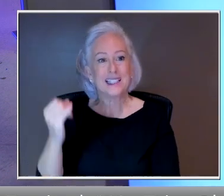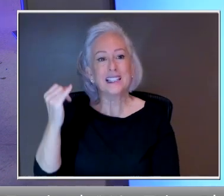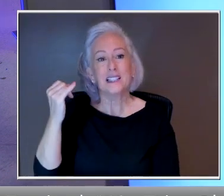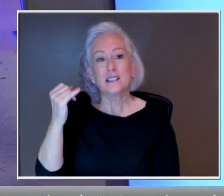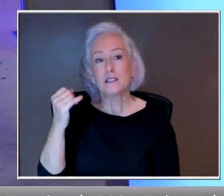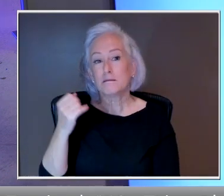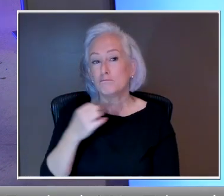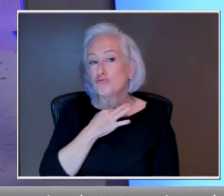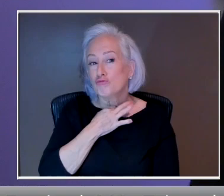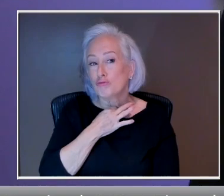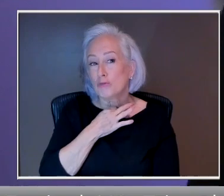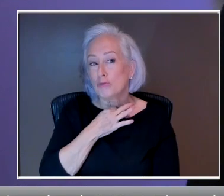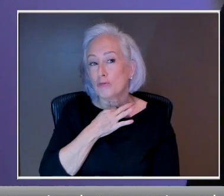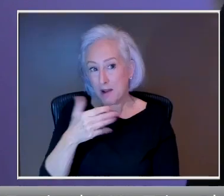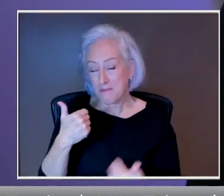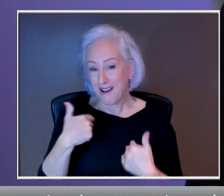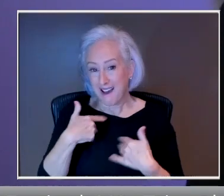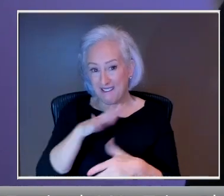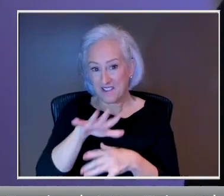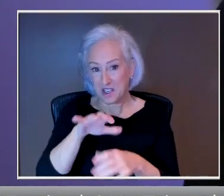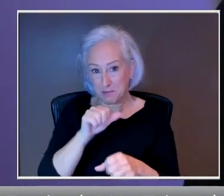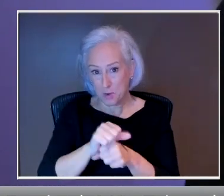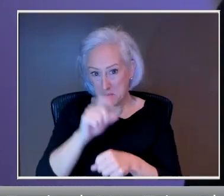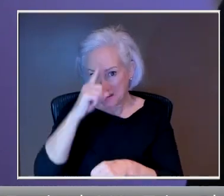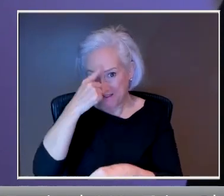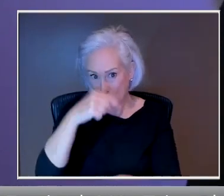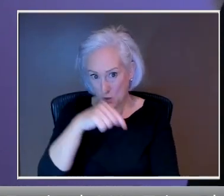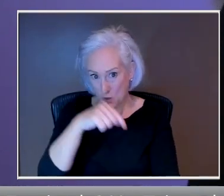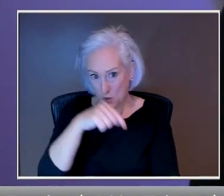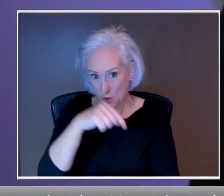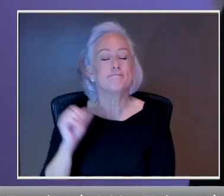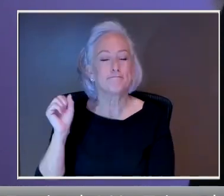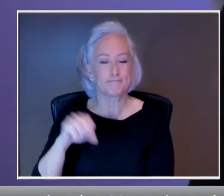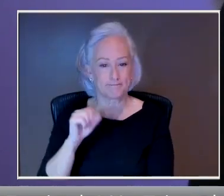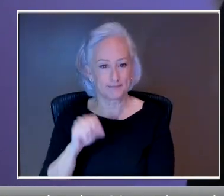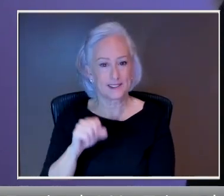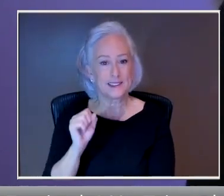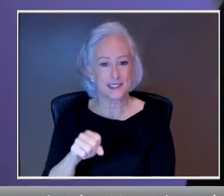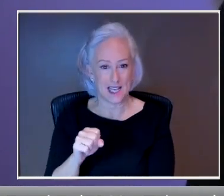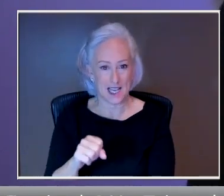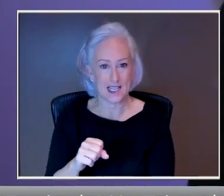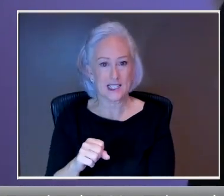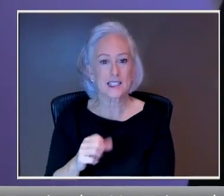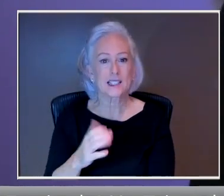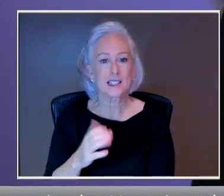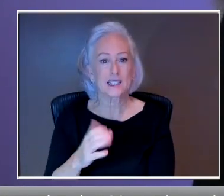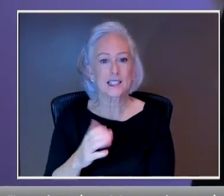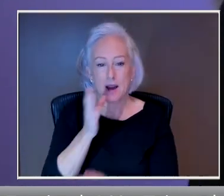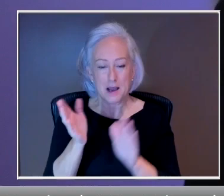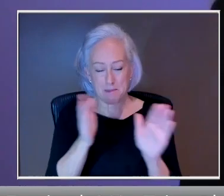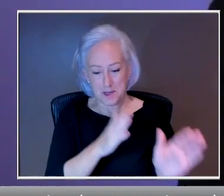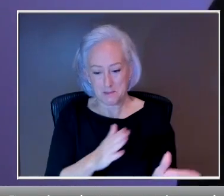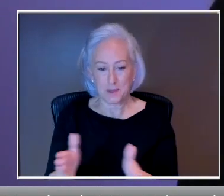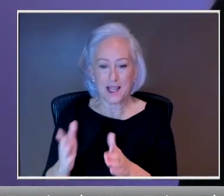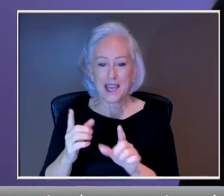We actually had her planning to go 2 weeks before she got